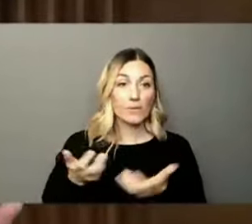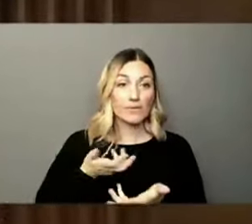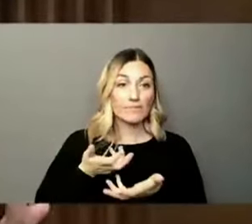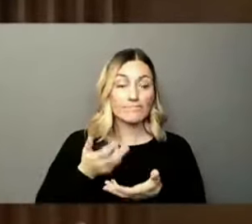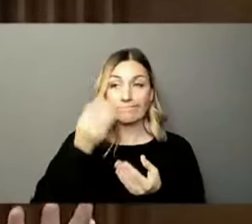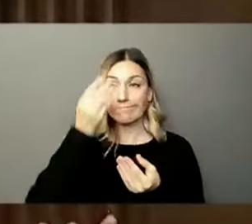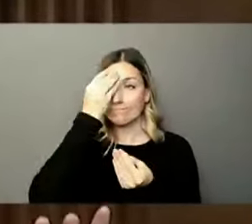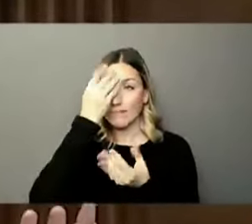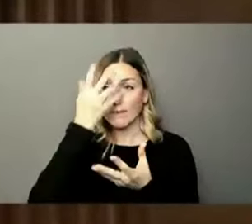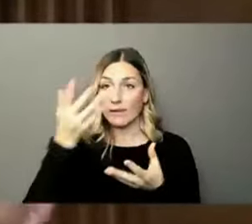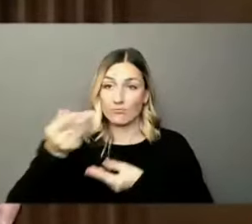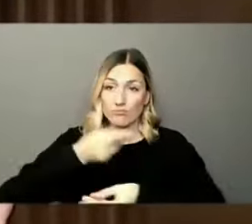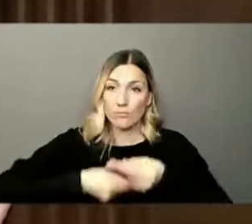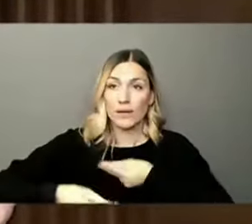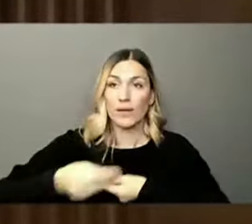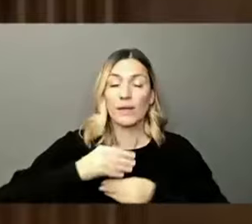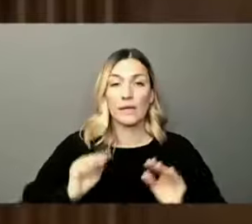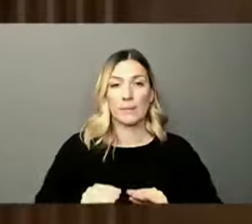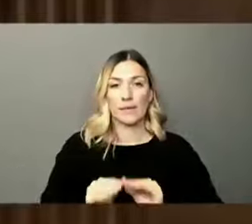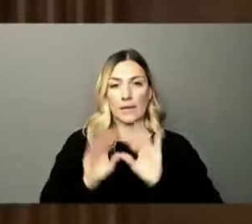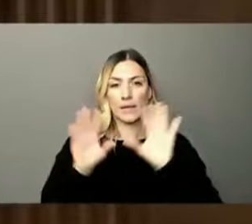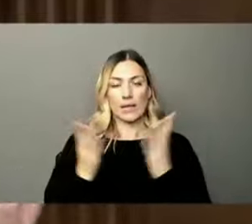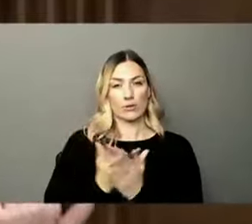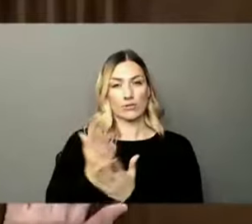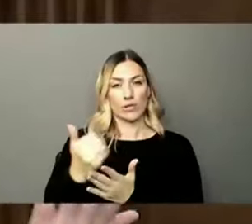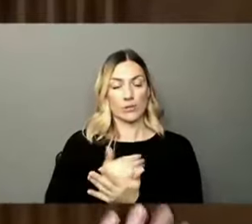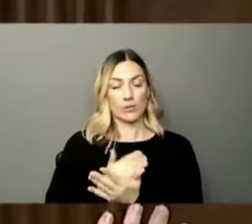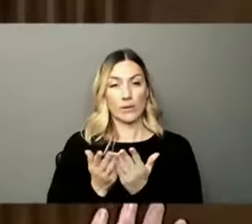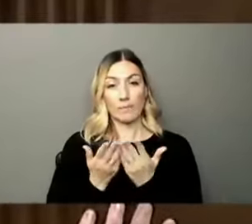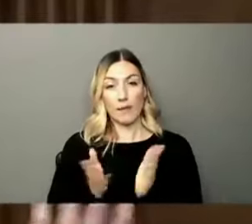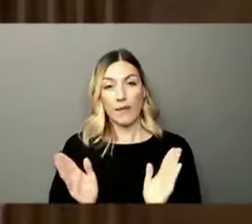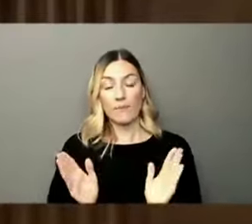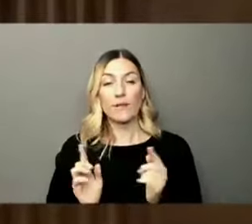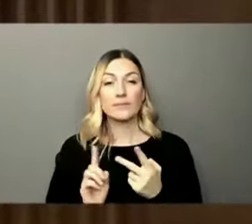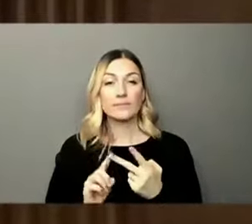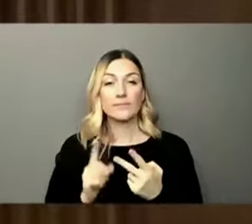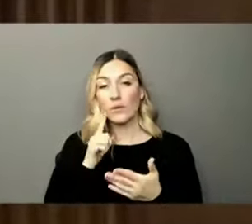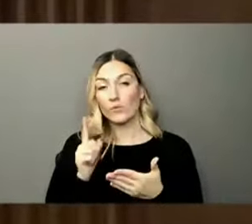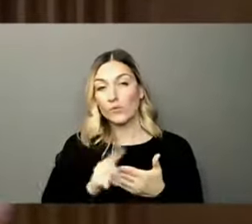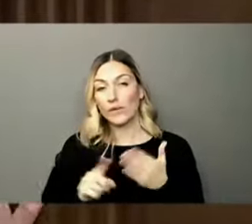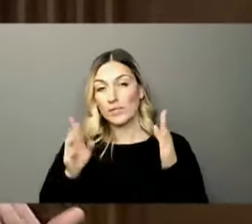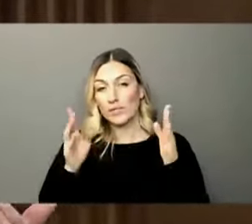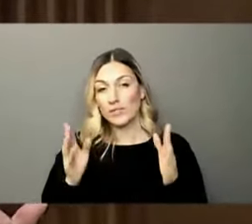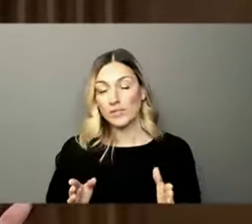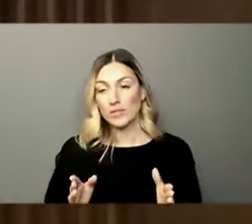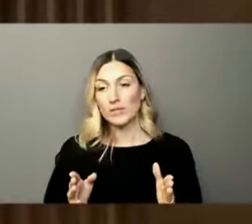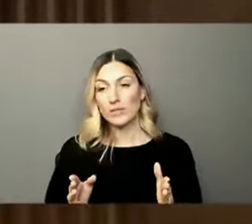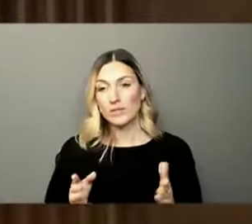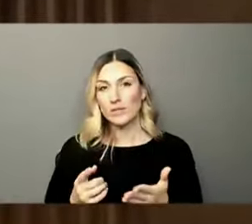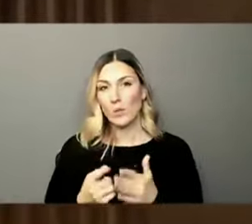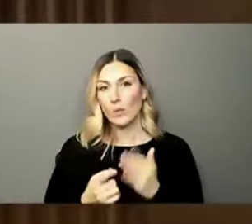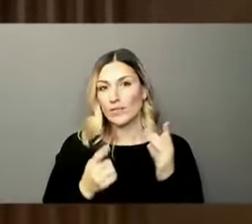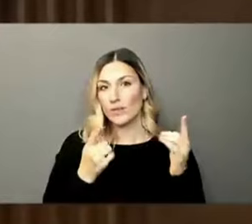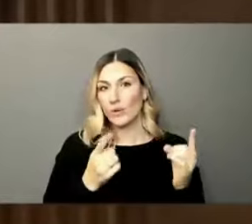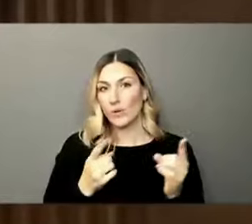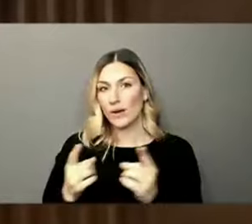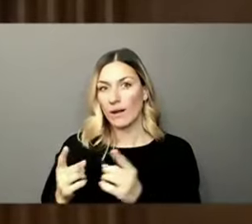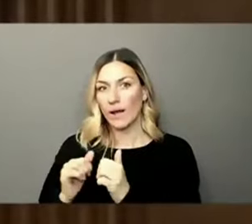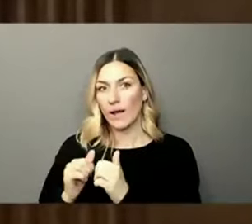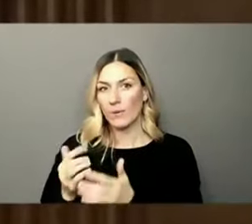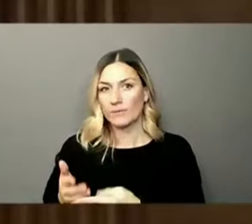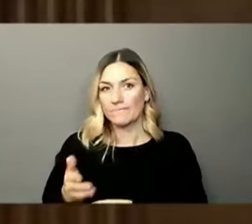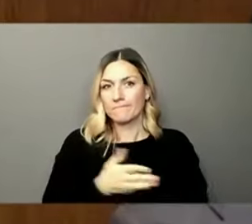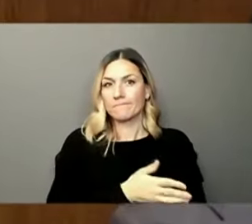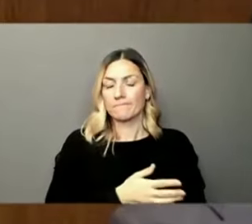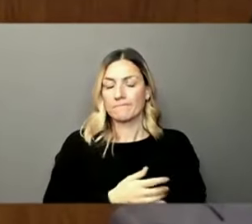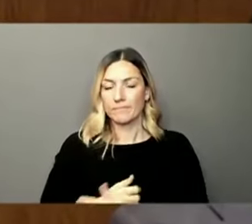very transparent with the public as well as with the researchers as to what's going on and how can we move forward.